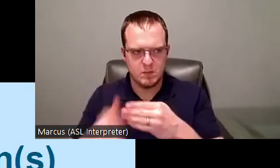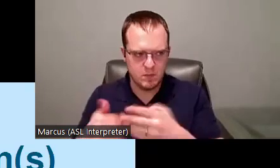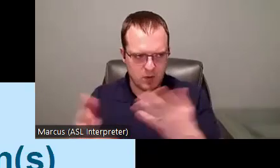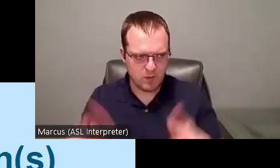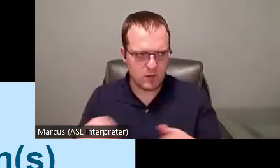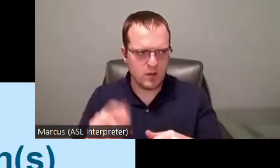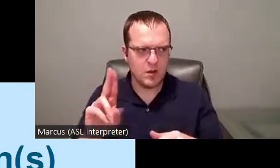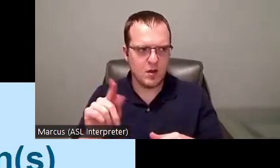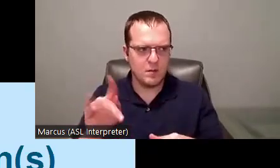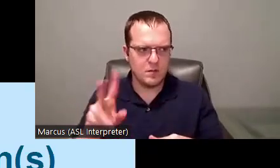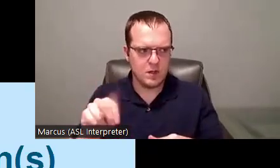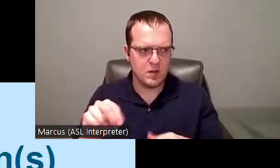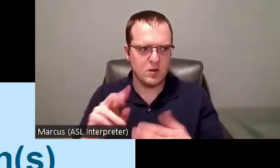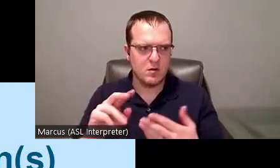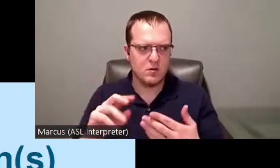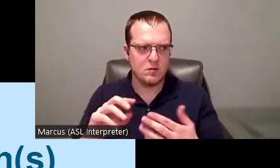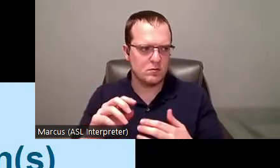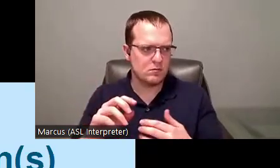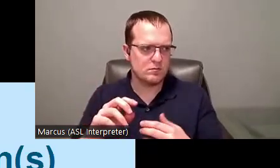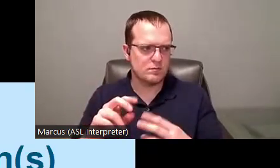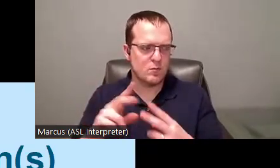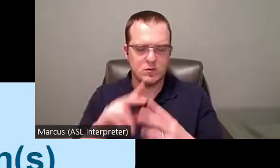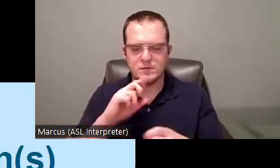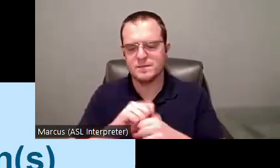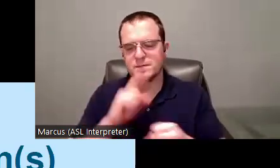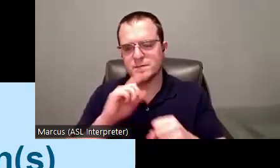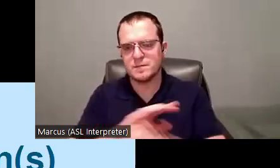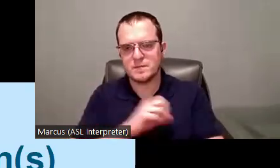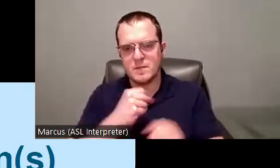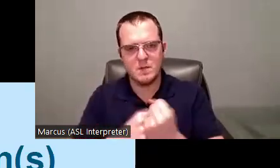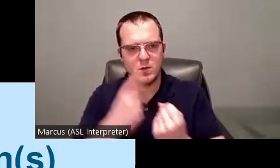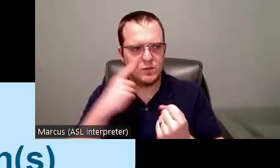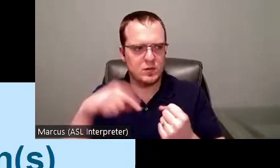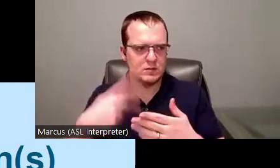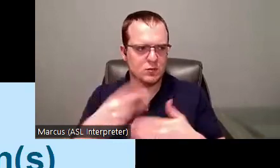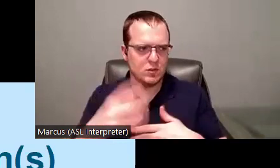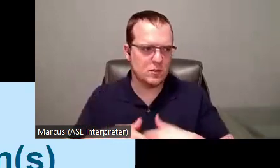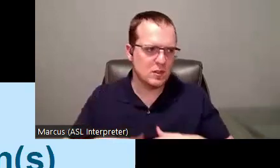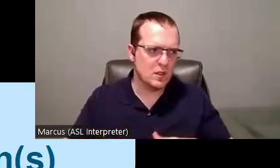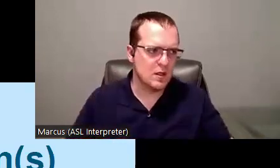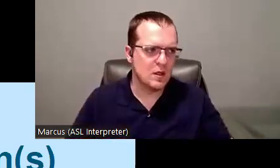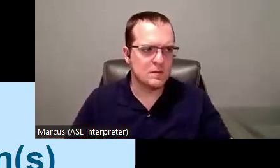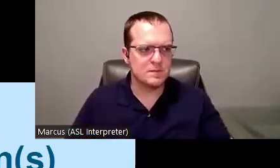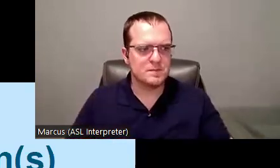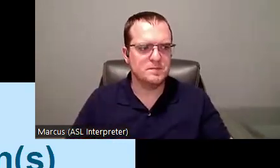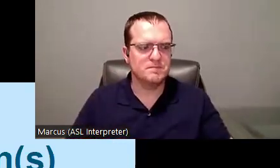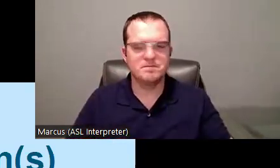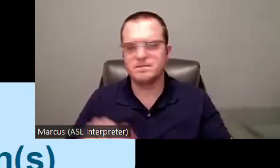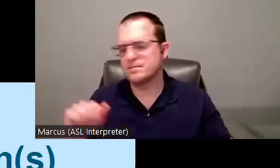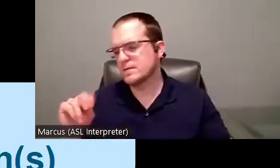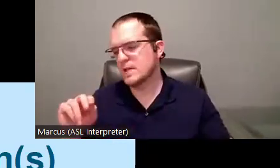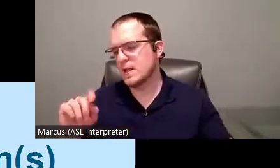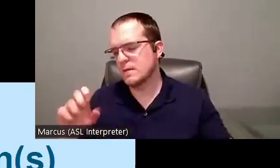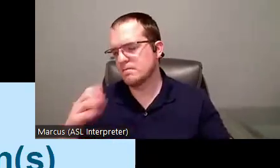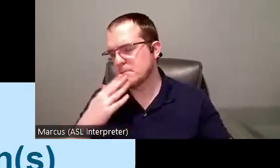Uptown Partners has provided full support of this project. That's great. Annette, thank you for being a